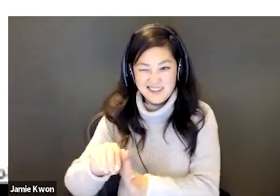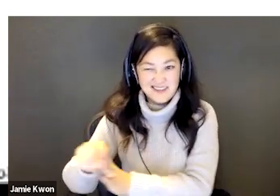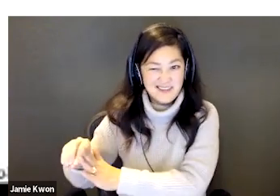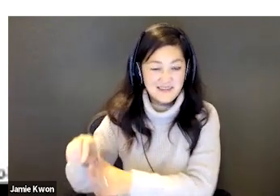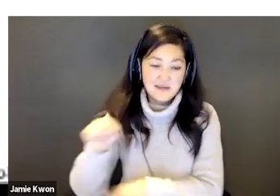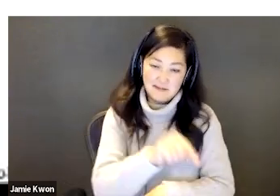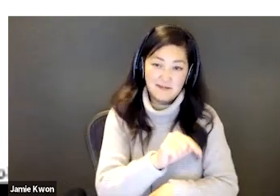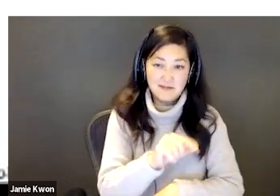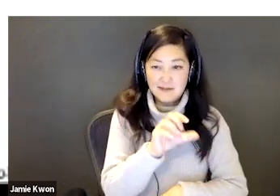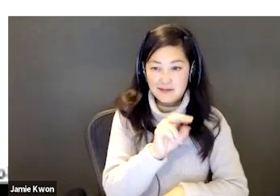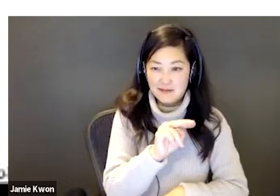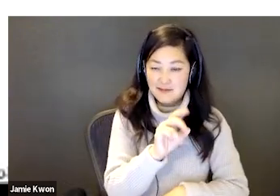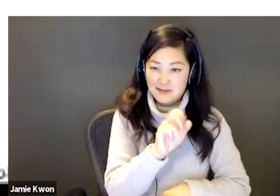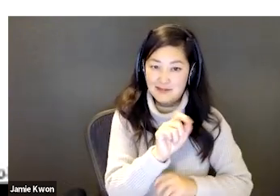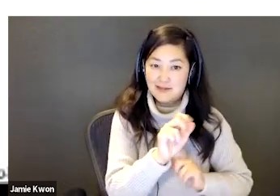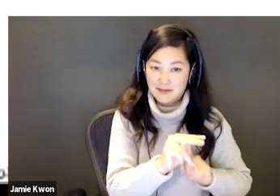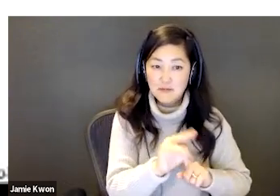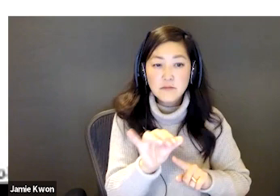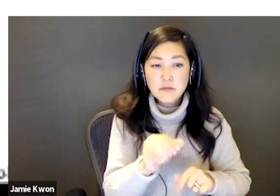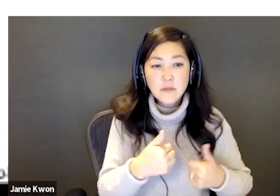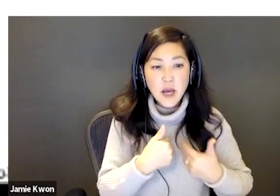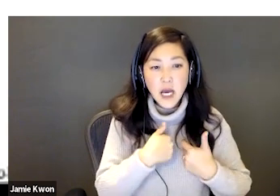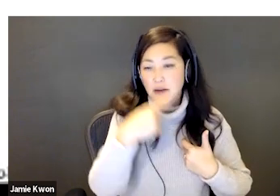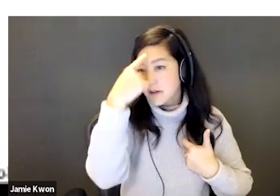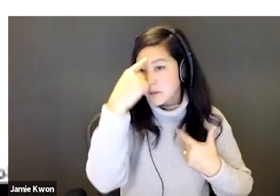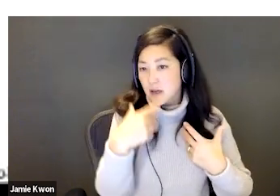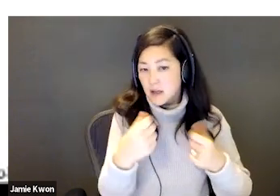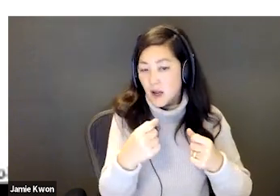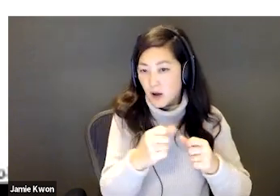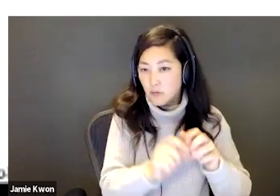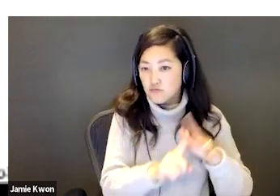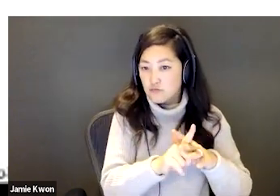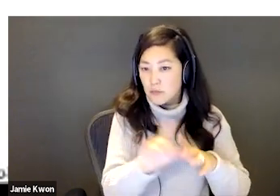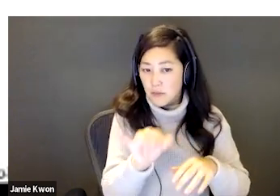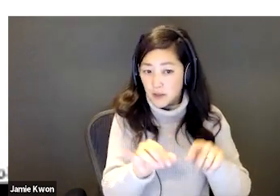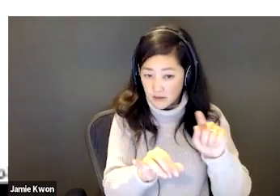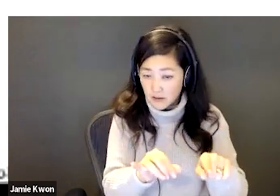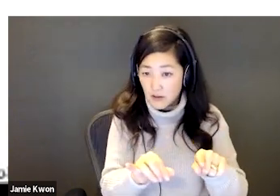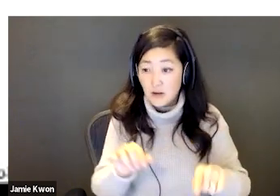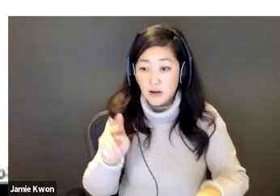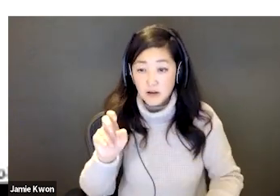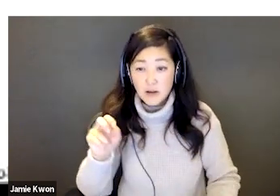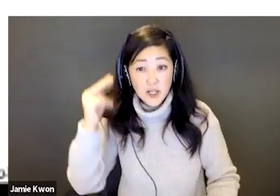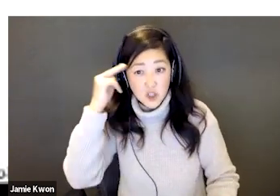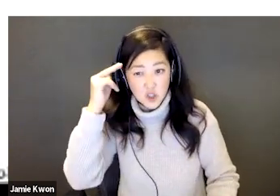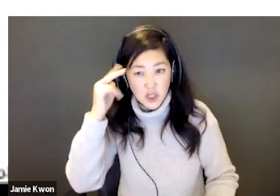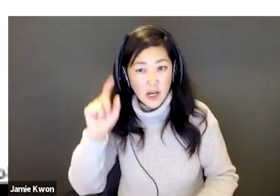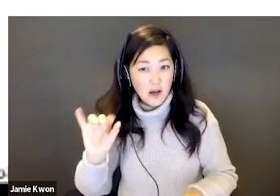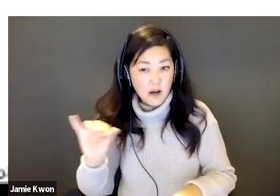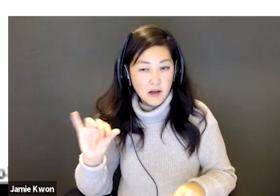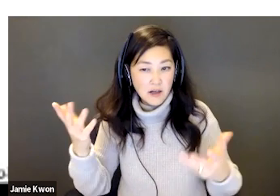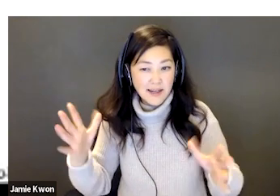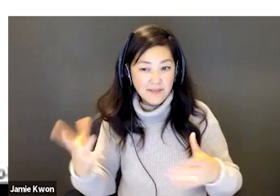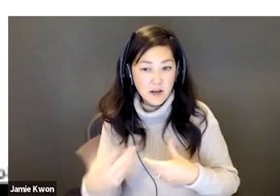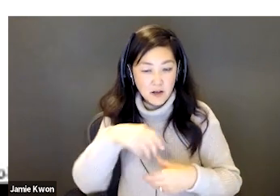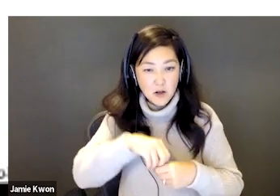In addition to, there's mental health listed. Over the many years, neurodiversity has already included bipolar